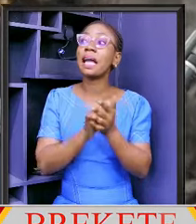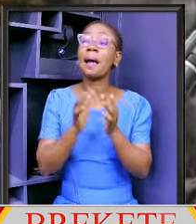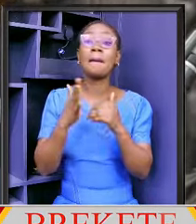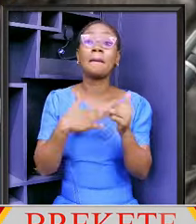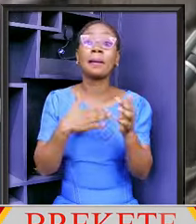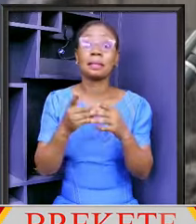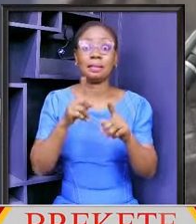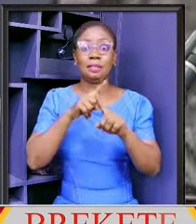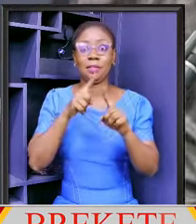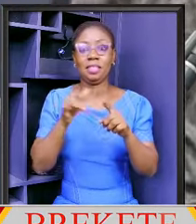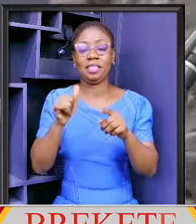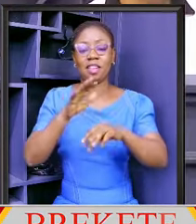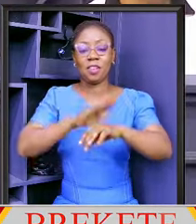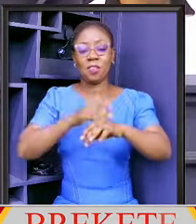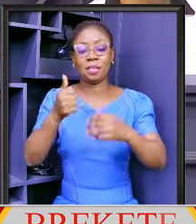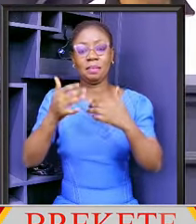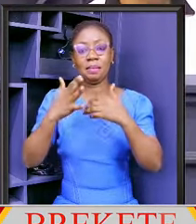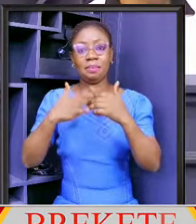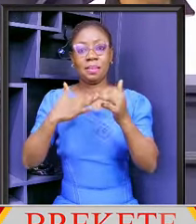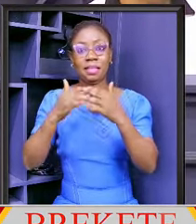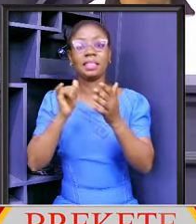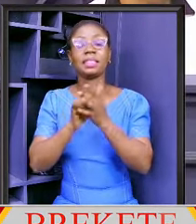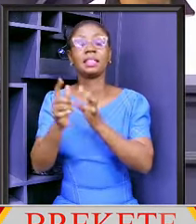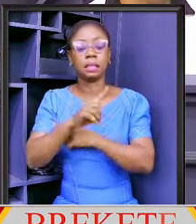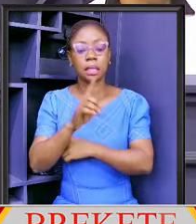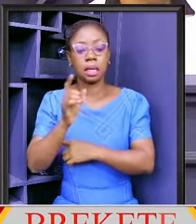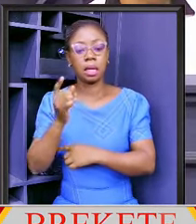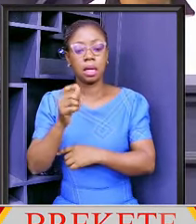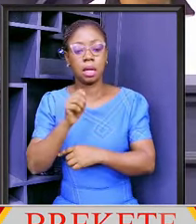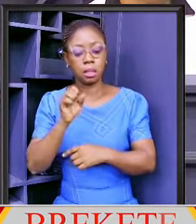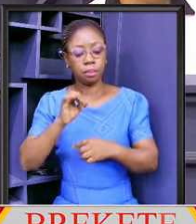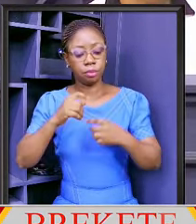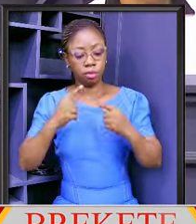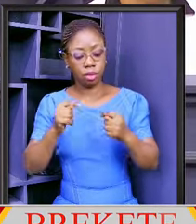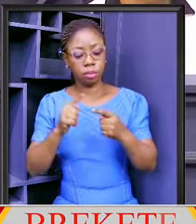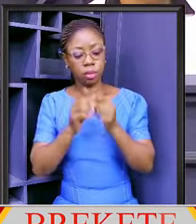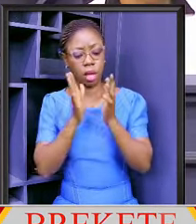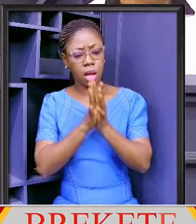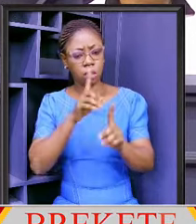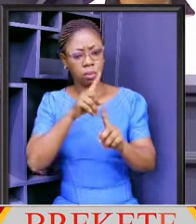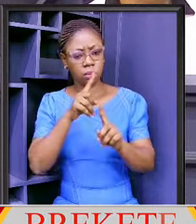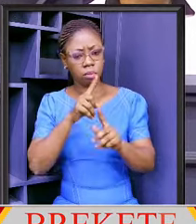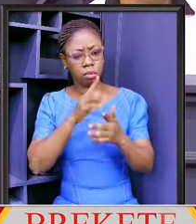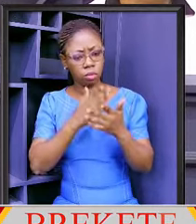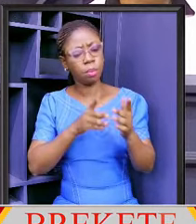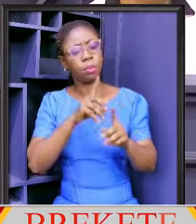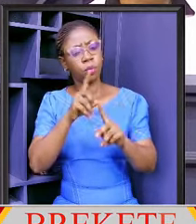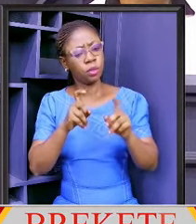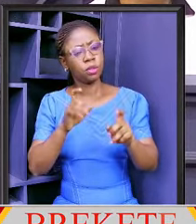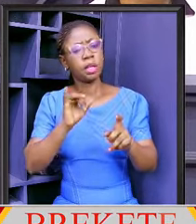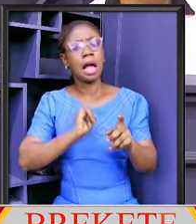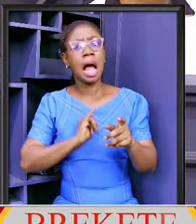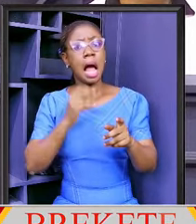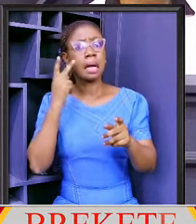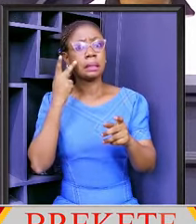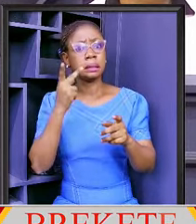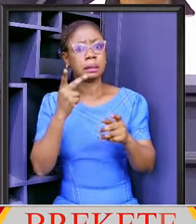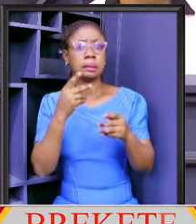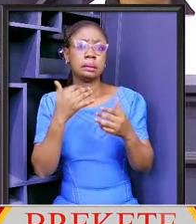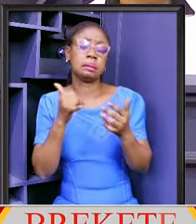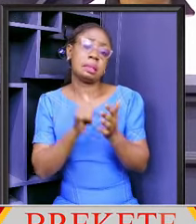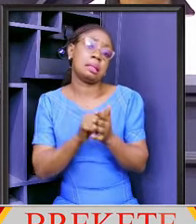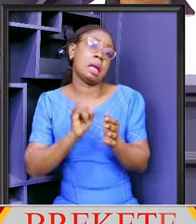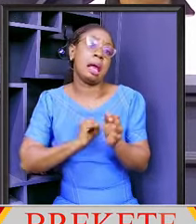they called the matter that day, as I come, they put mouth, they try to ask some question. Now I can't say, okay, I fit help with that